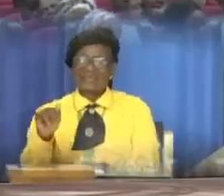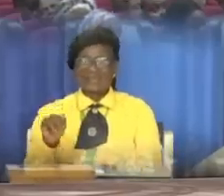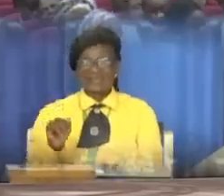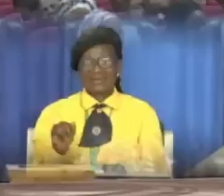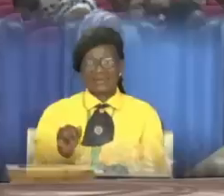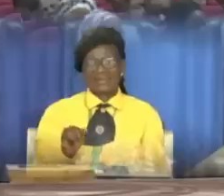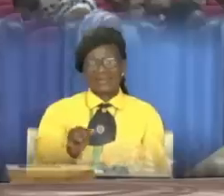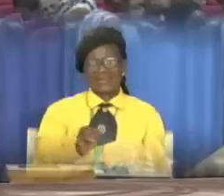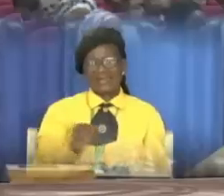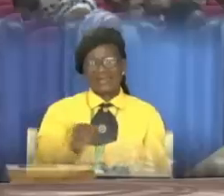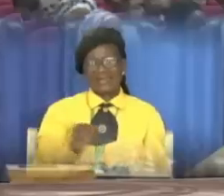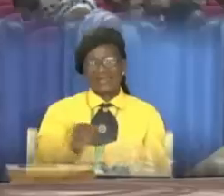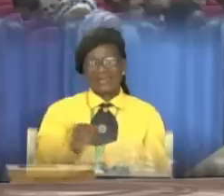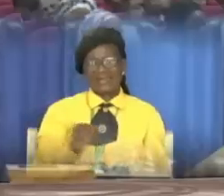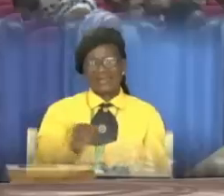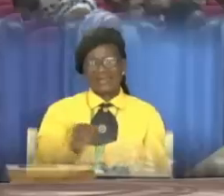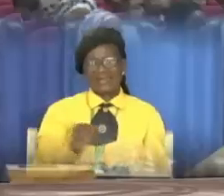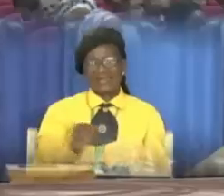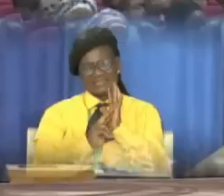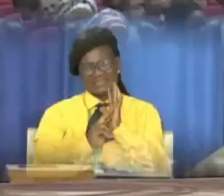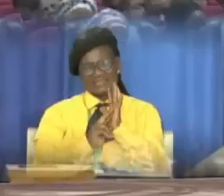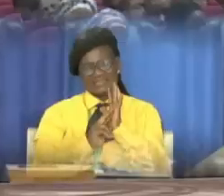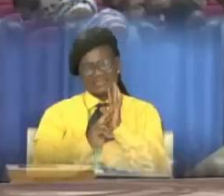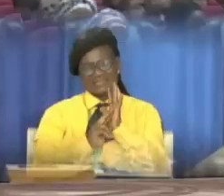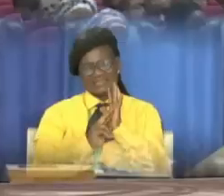a request.